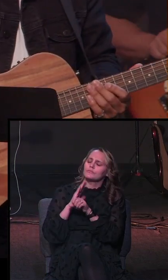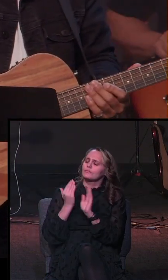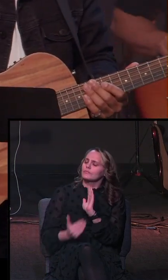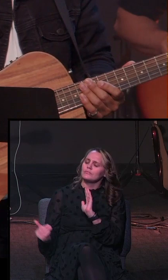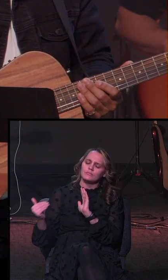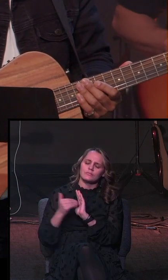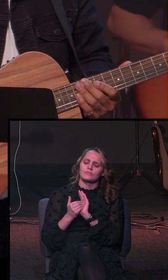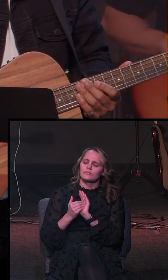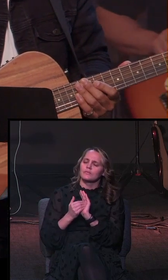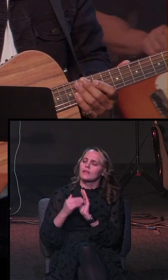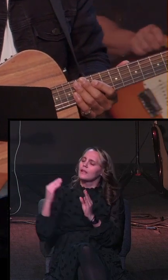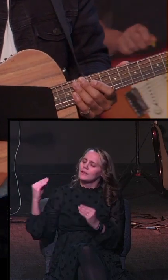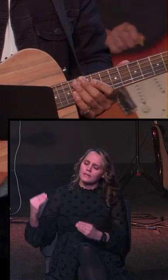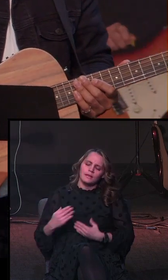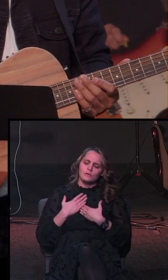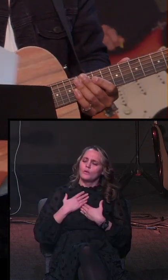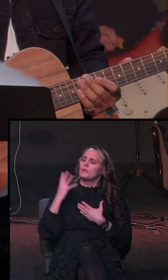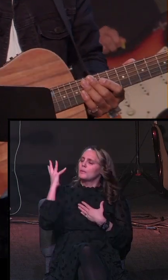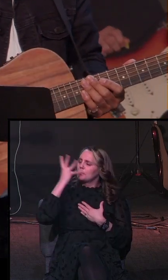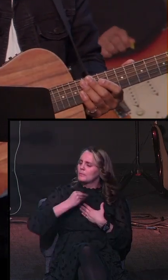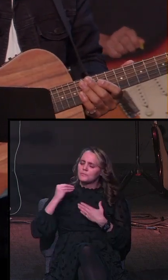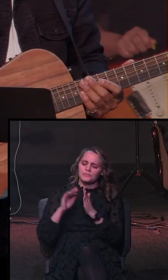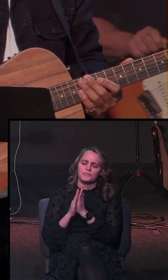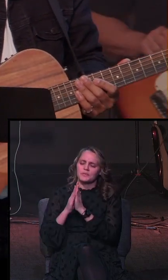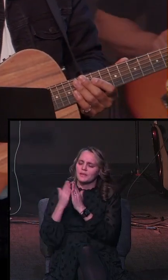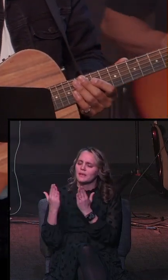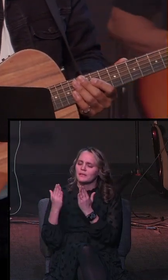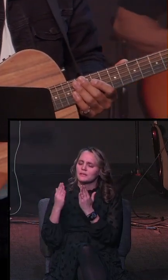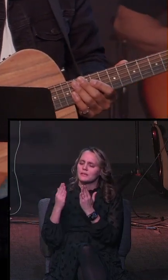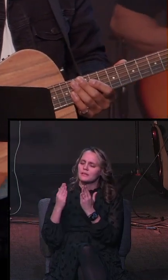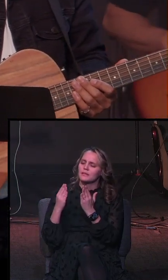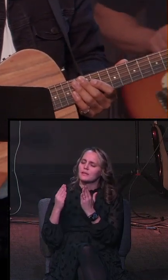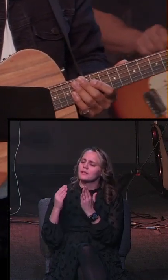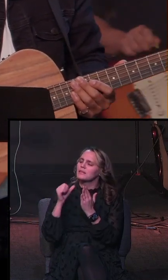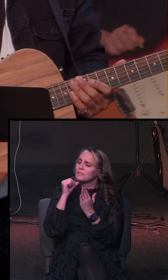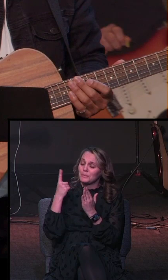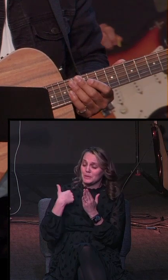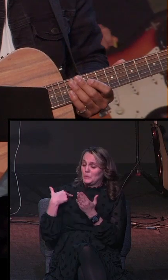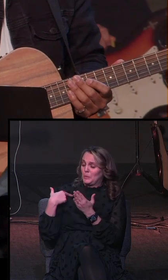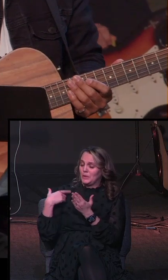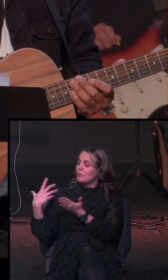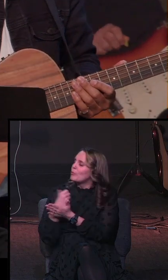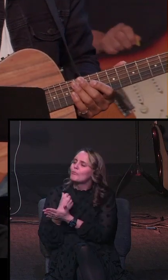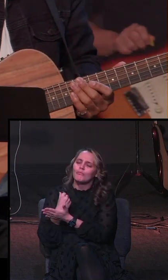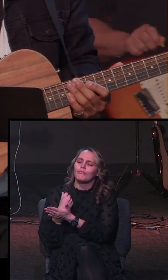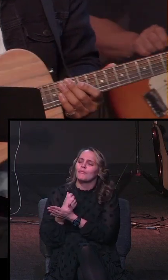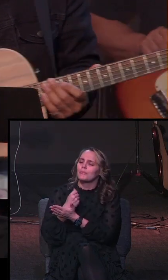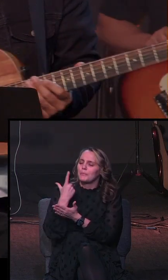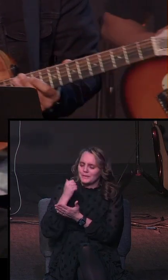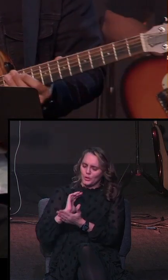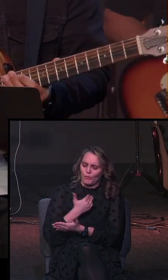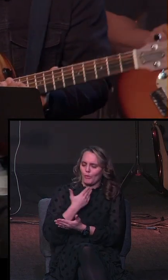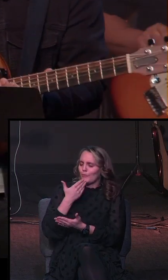gospel, the beauty of the grace that is ours in you? Not because we did anything to earn it, not because of our good merit, not because of our